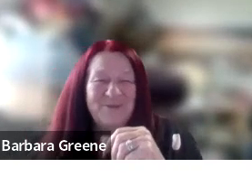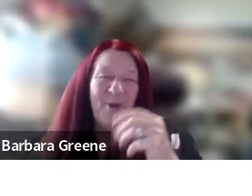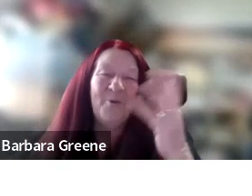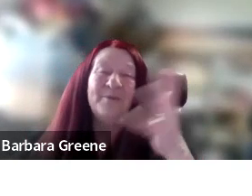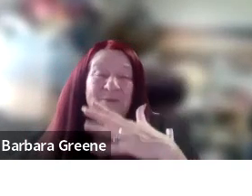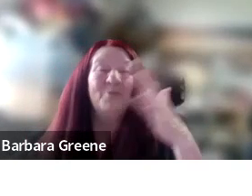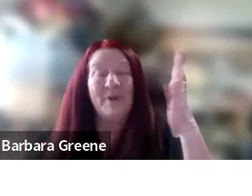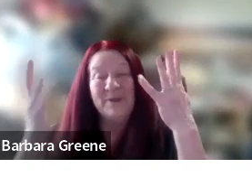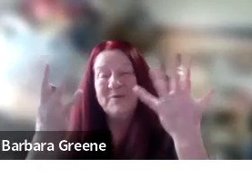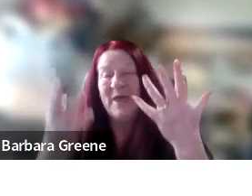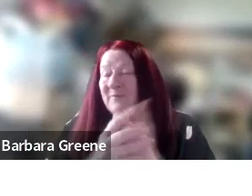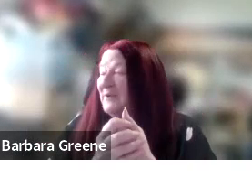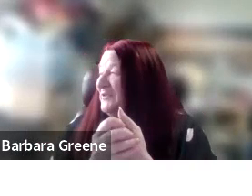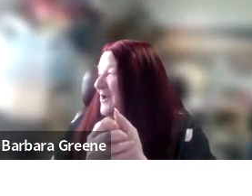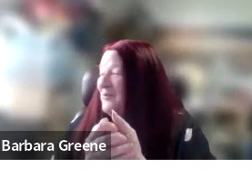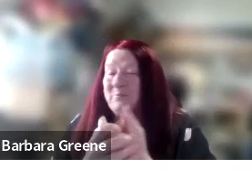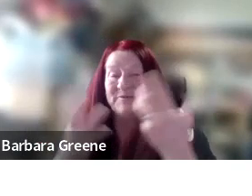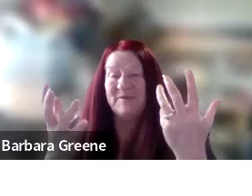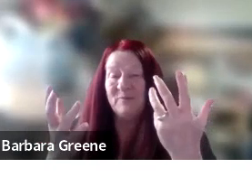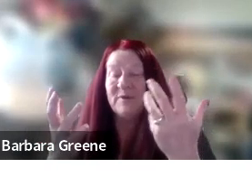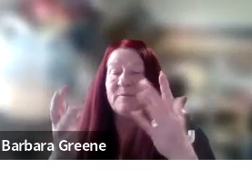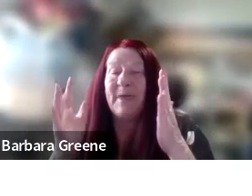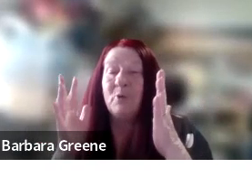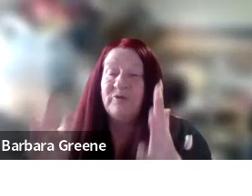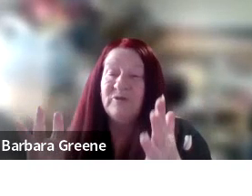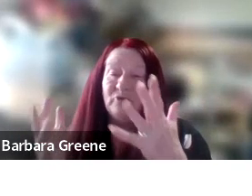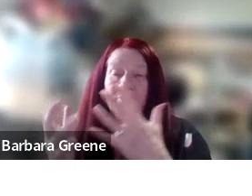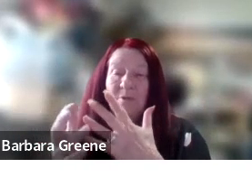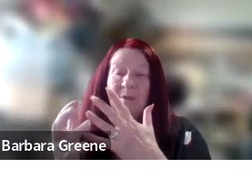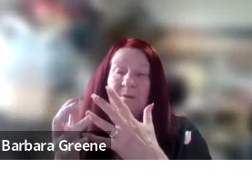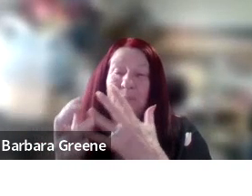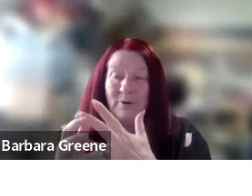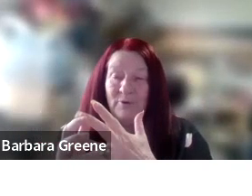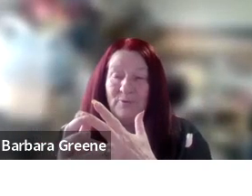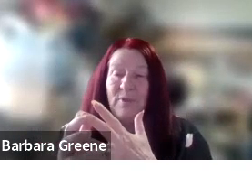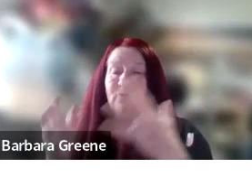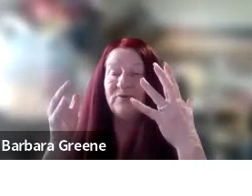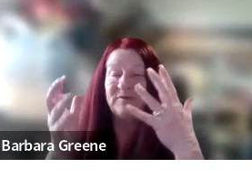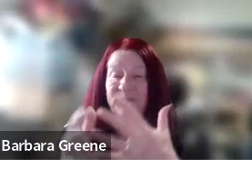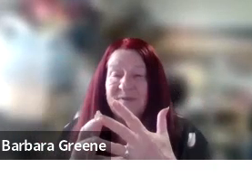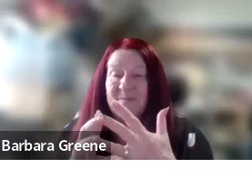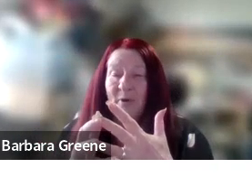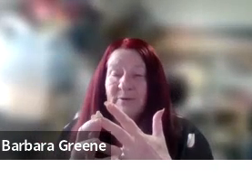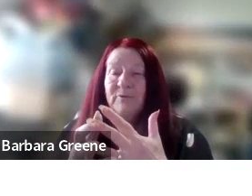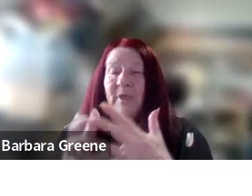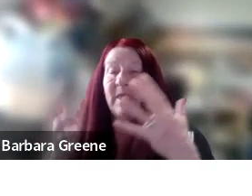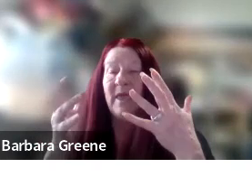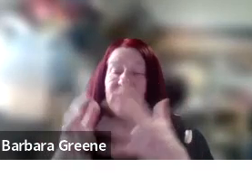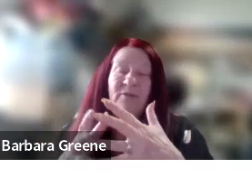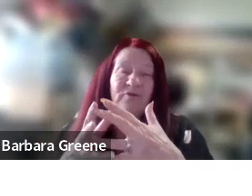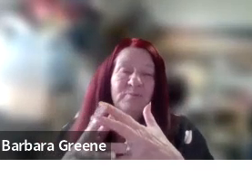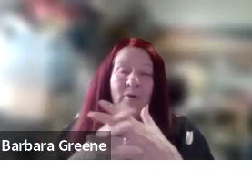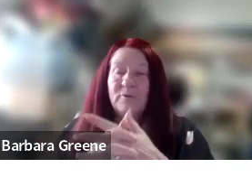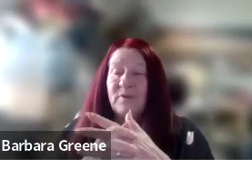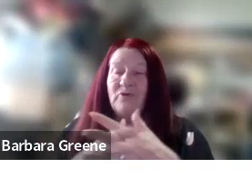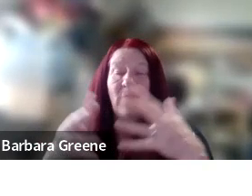Sorry. So it was kind of a discovery process for us about potential partners, not just existing partners, and